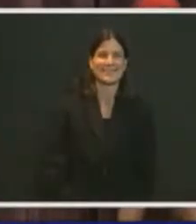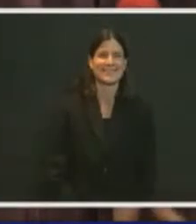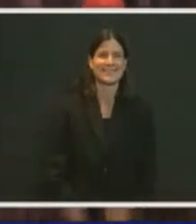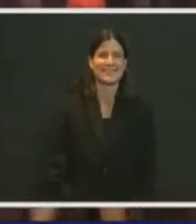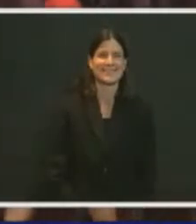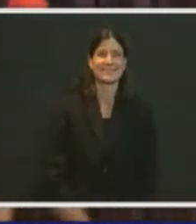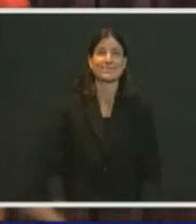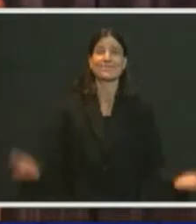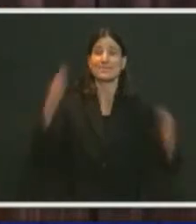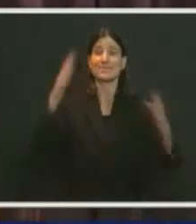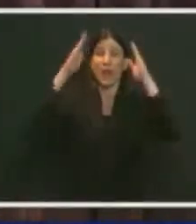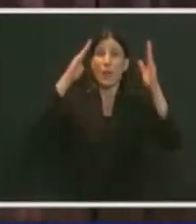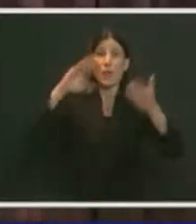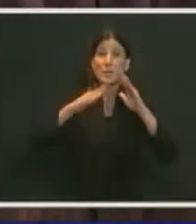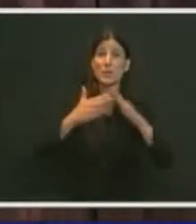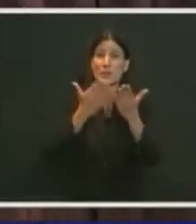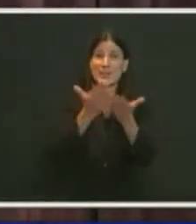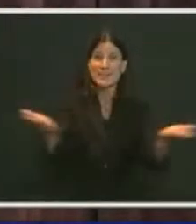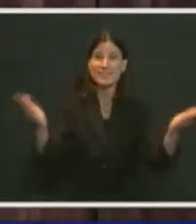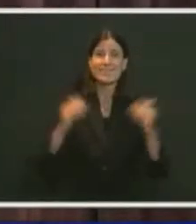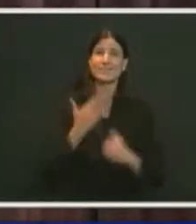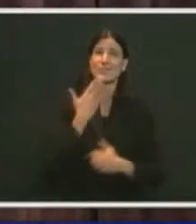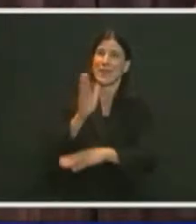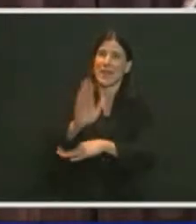Good afternoon.